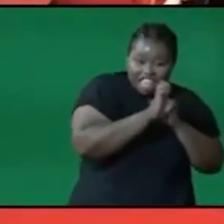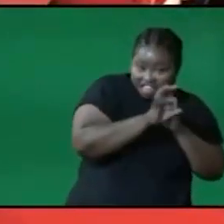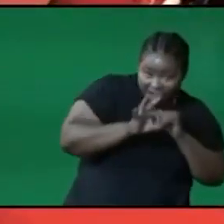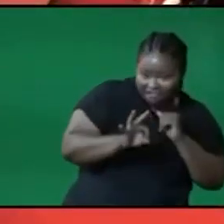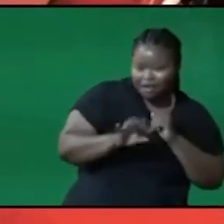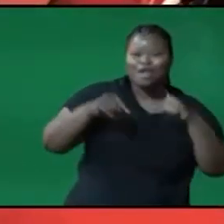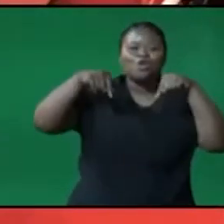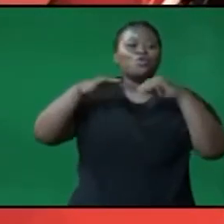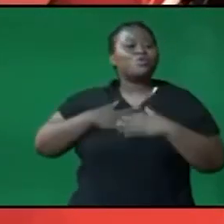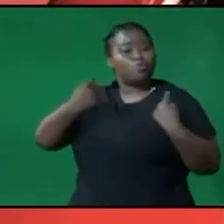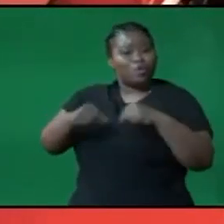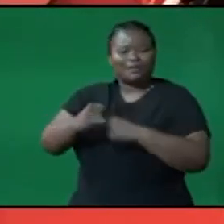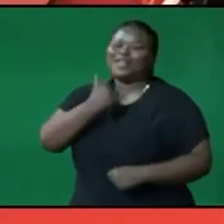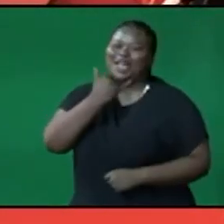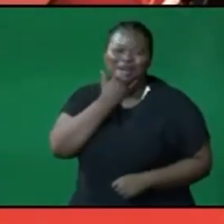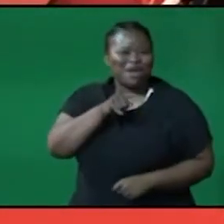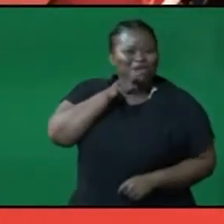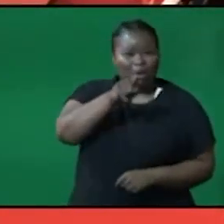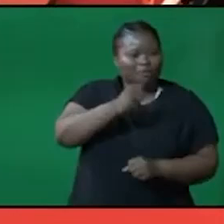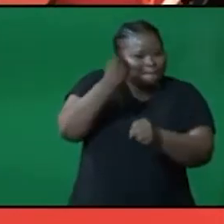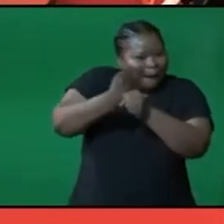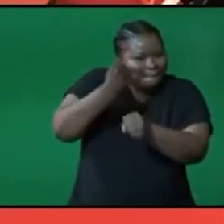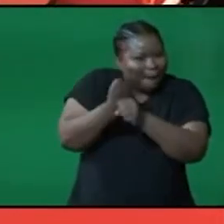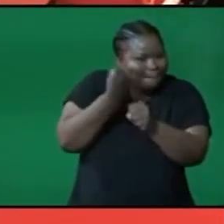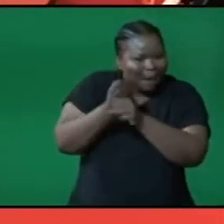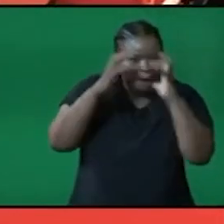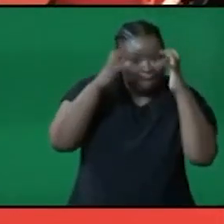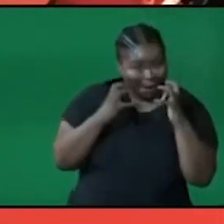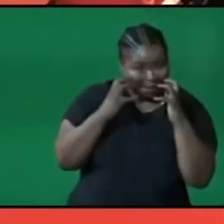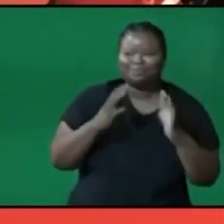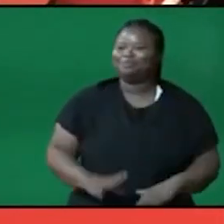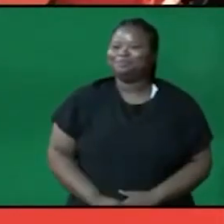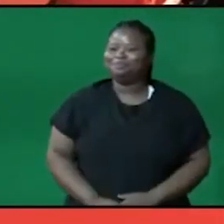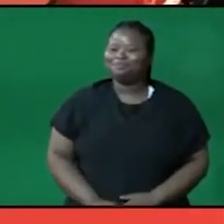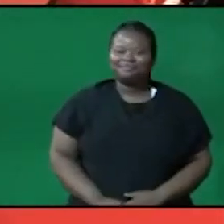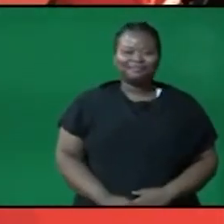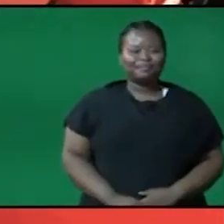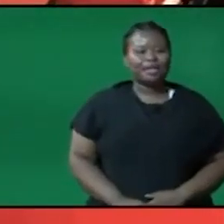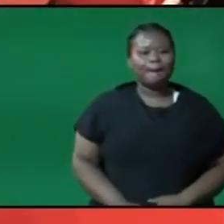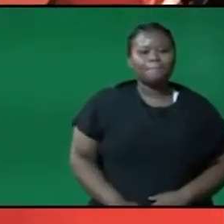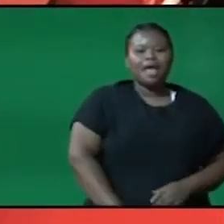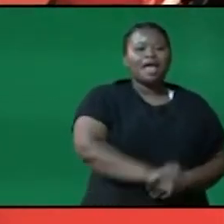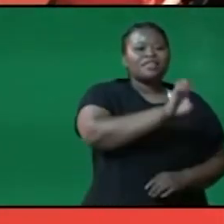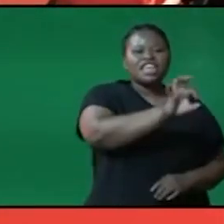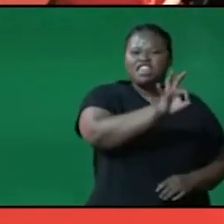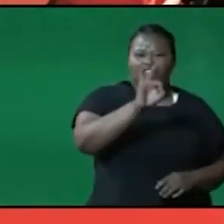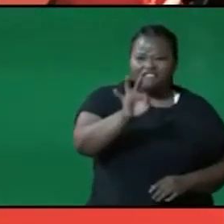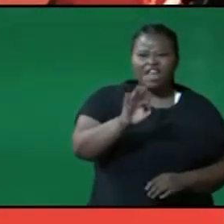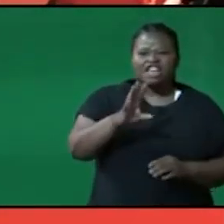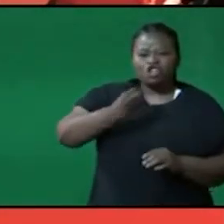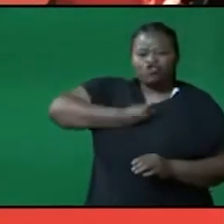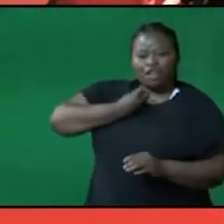So we are happy that you are so determined. Fighters, there is no longer a student